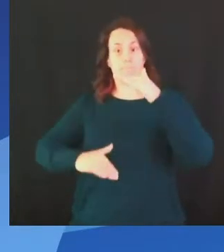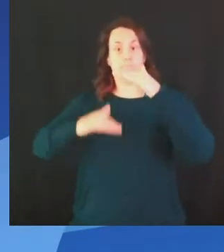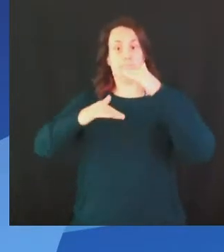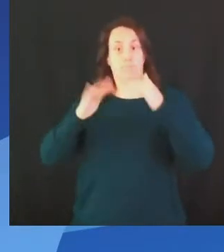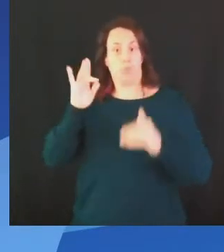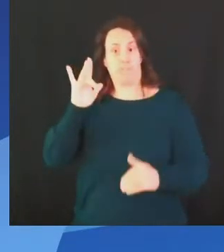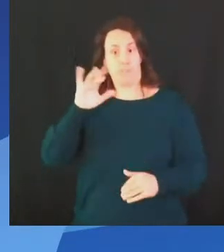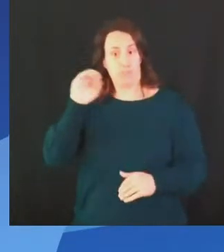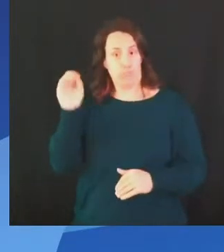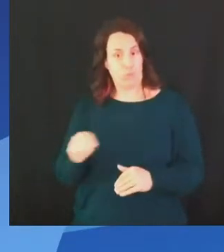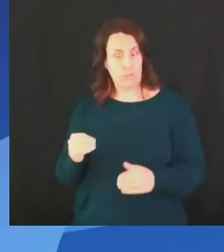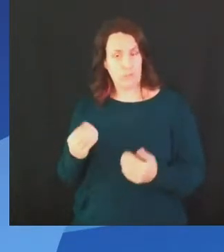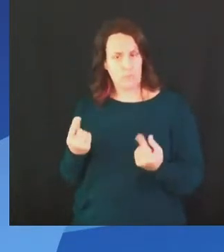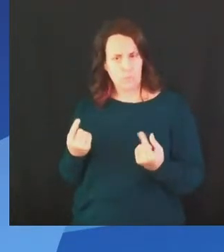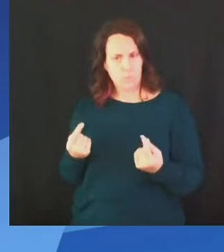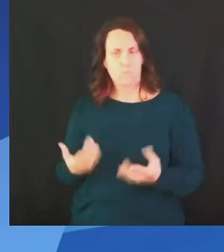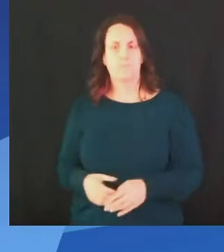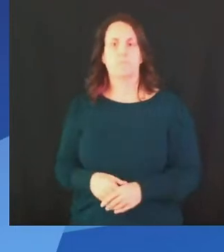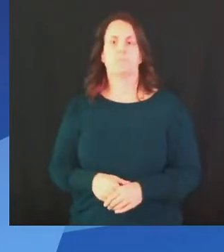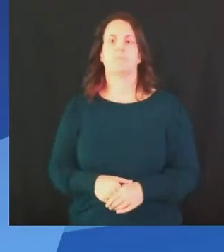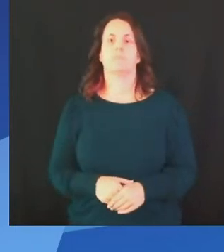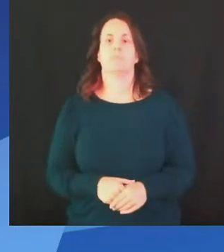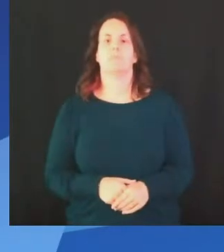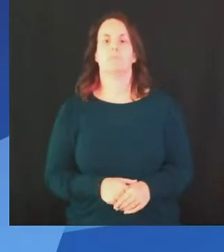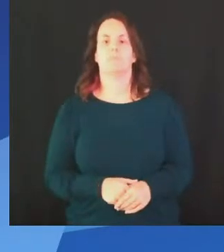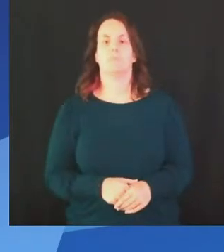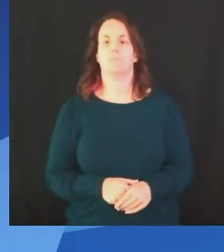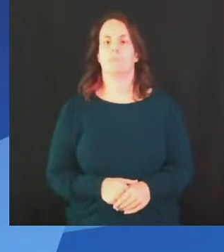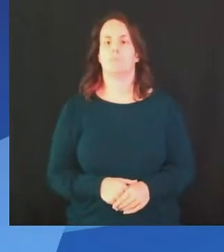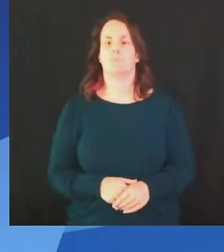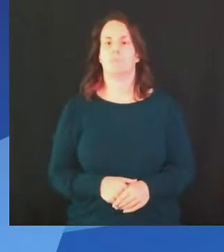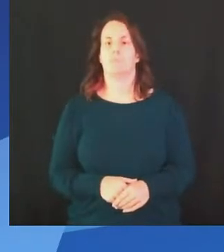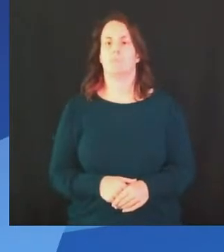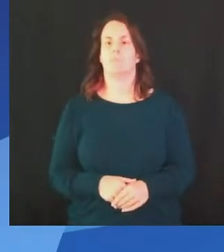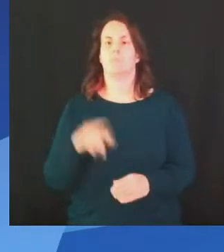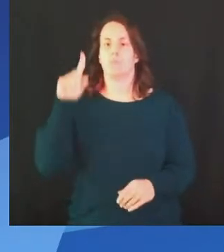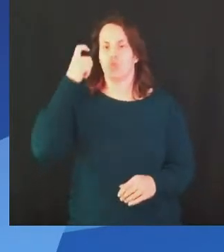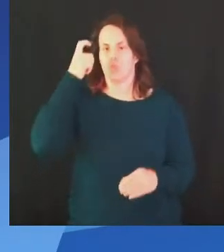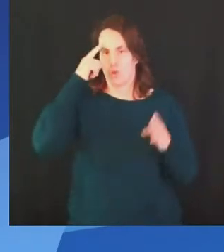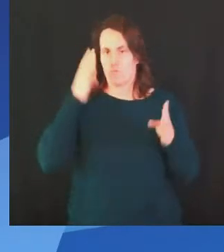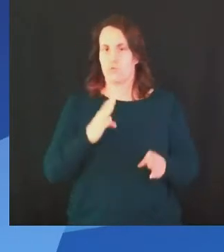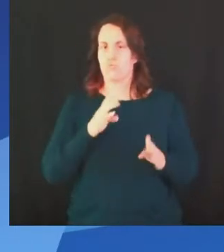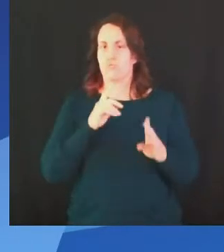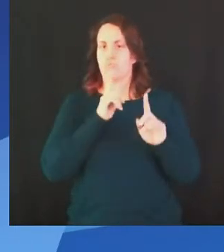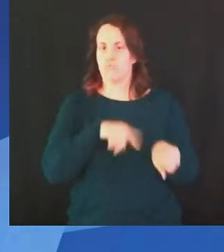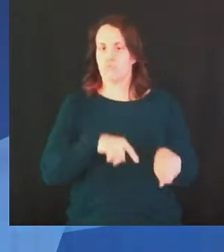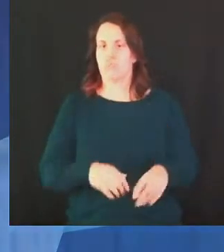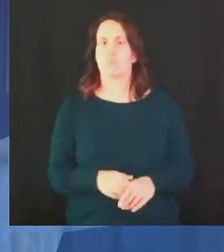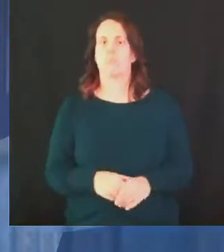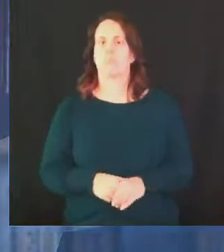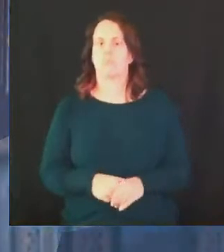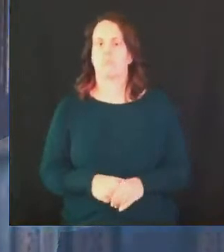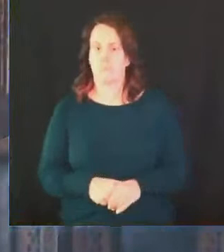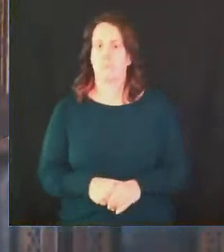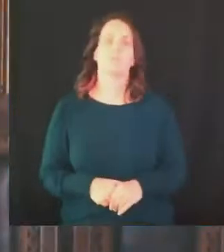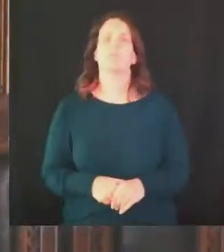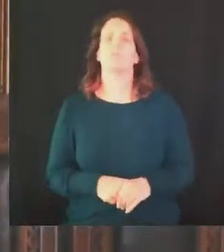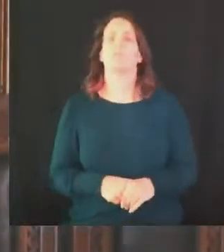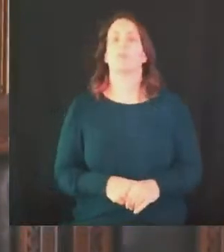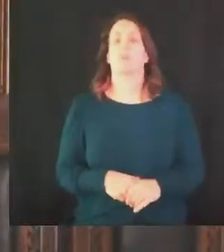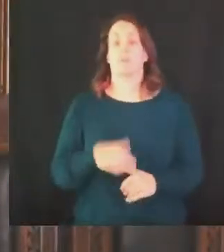I don't know if I can do this without feedback. The our order is what it is. It can